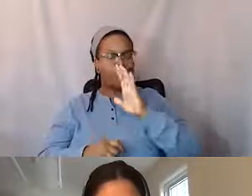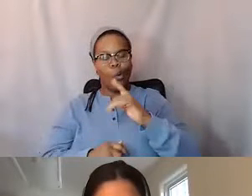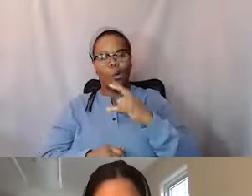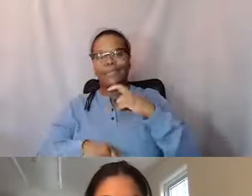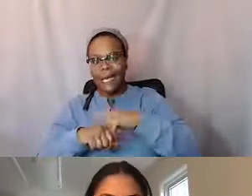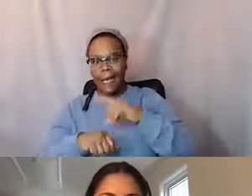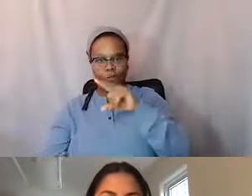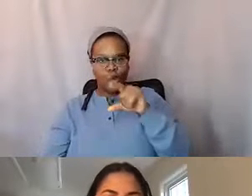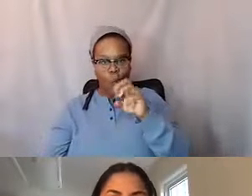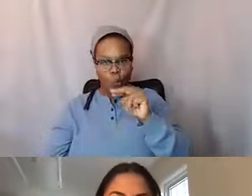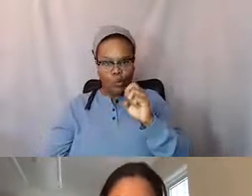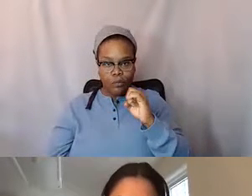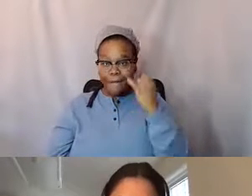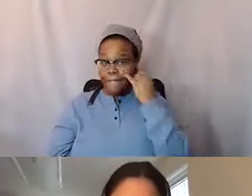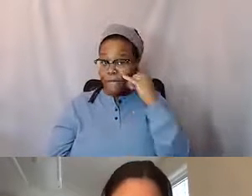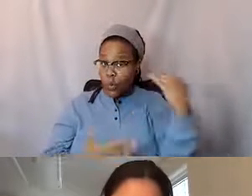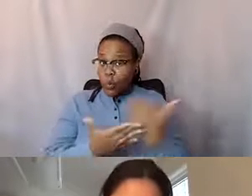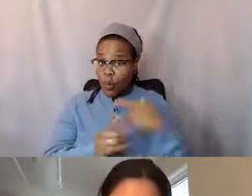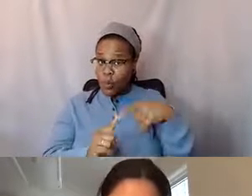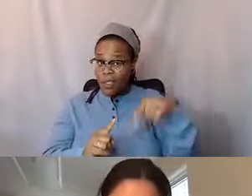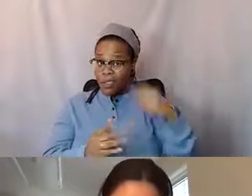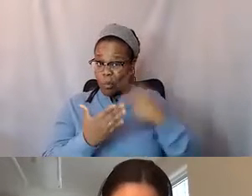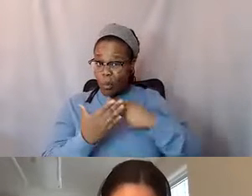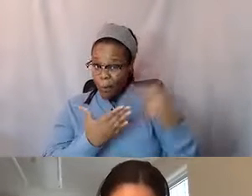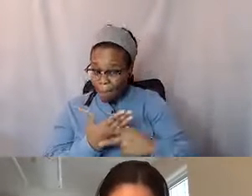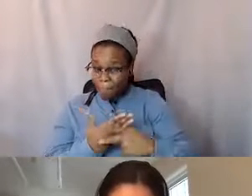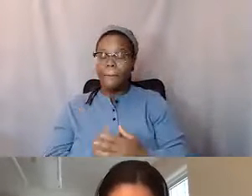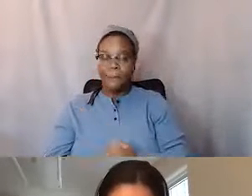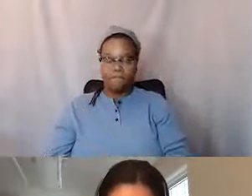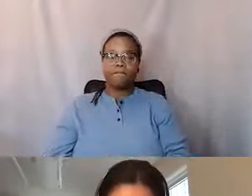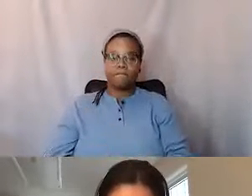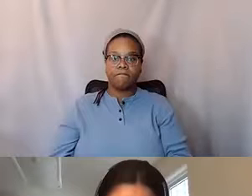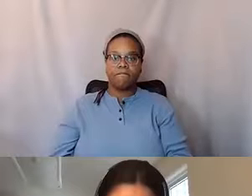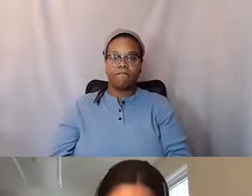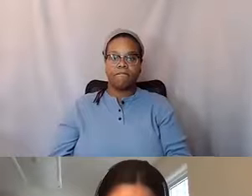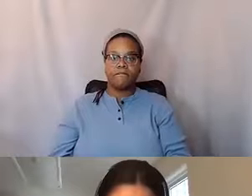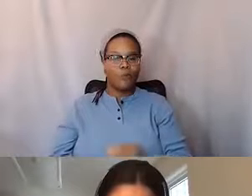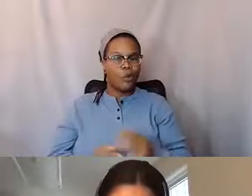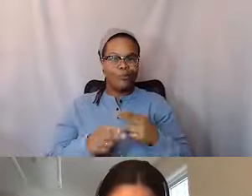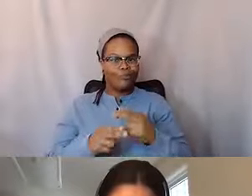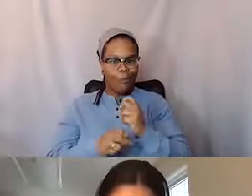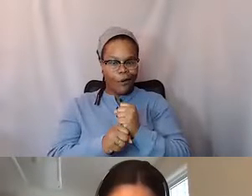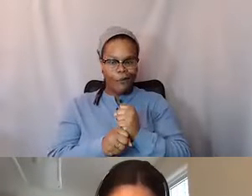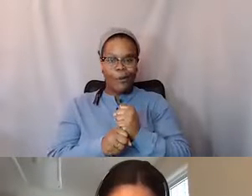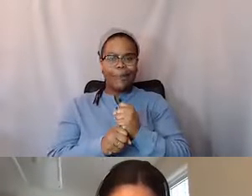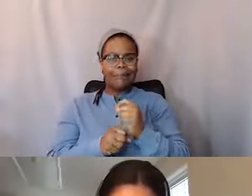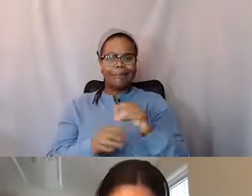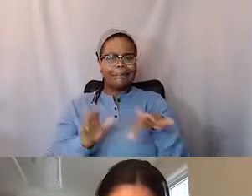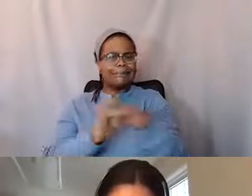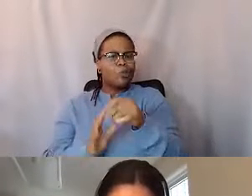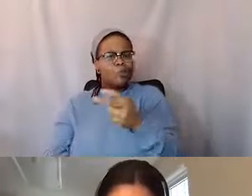new to the What's Your Diversity program, in short, we select